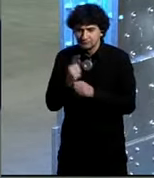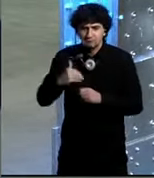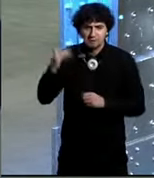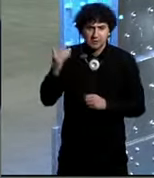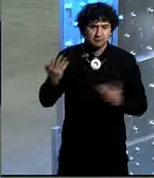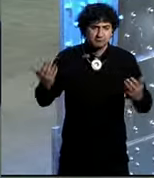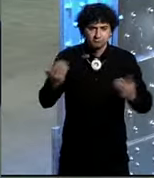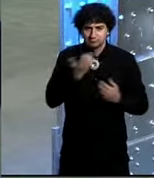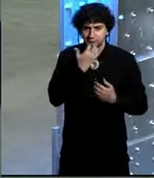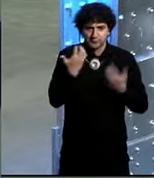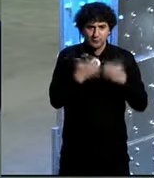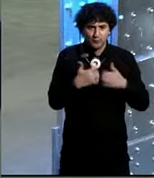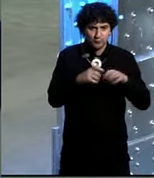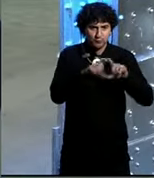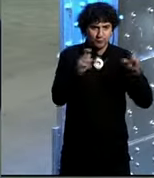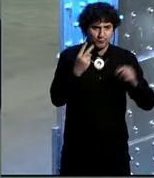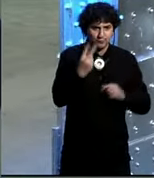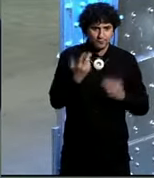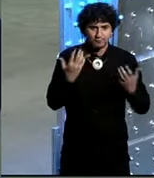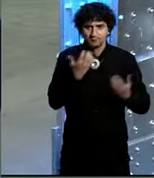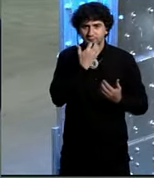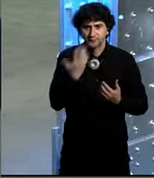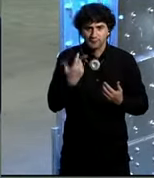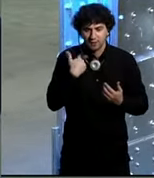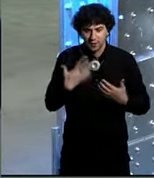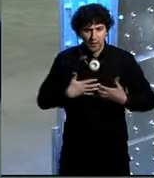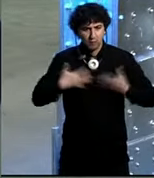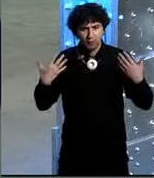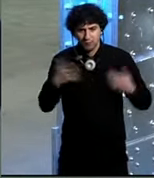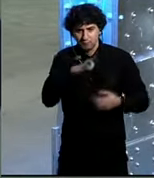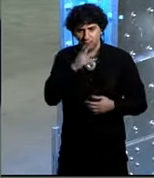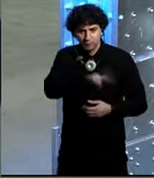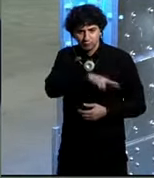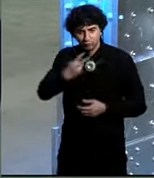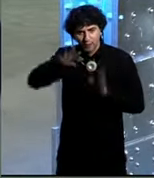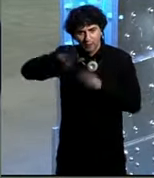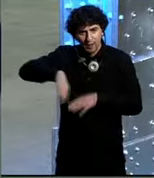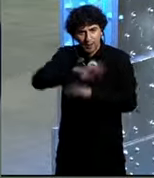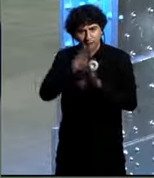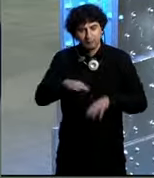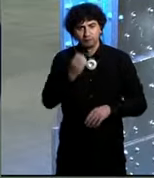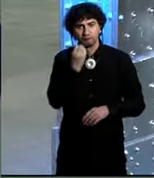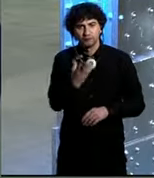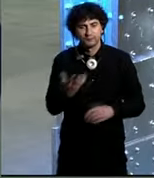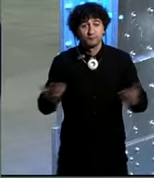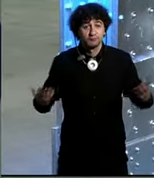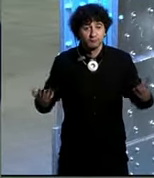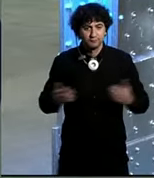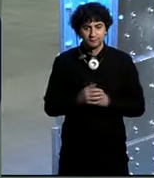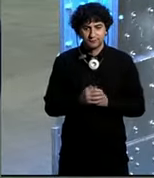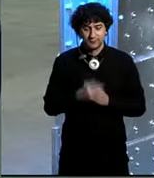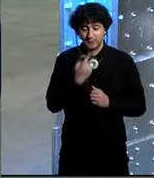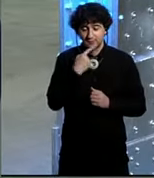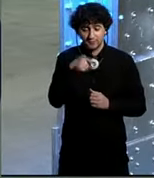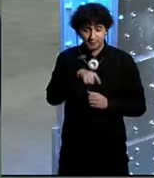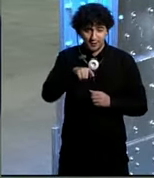they were thoroughly thrilled with the end result. So it was a means to an end to not tell them too much. It